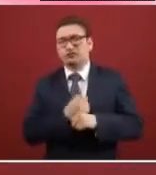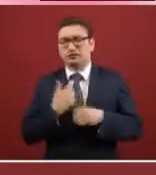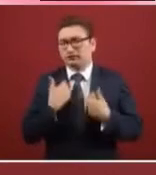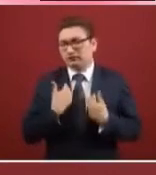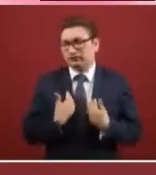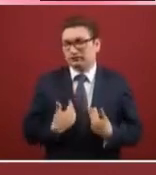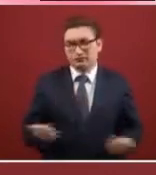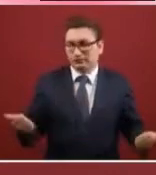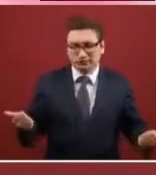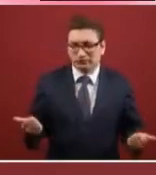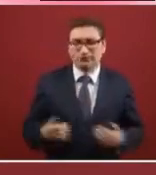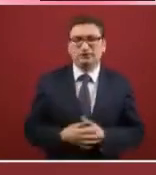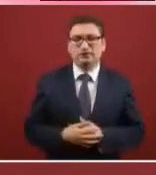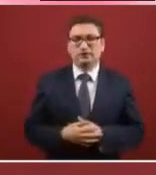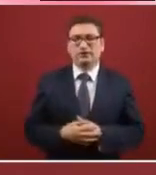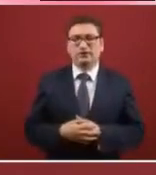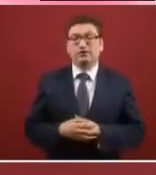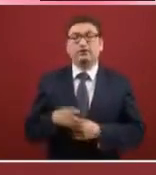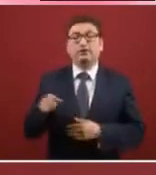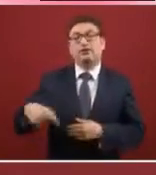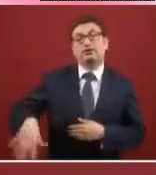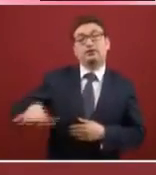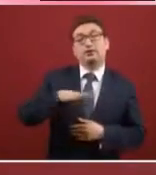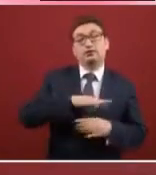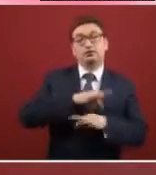they don't want to understand ¿Qué cambia it. La mentalidad?